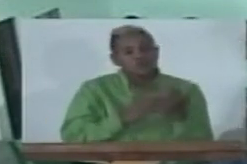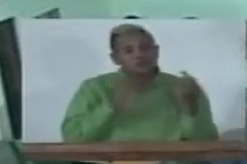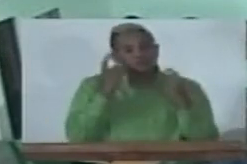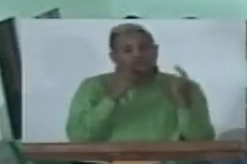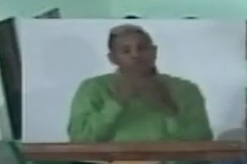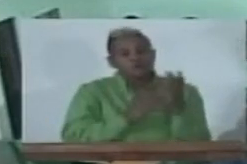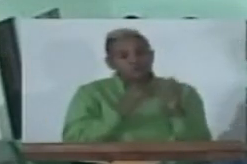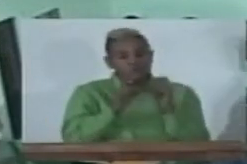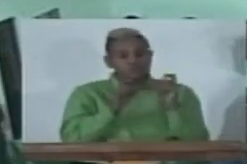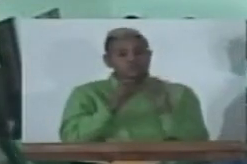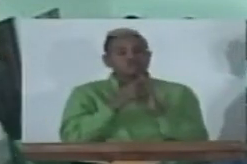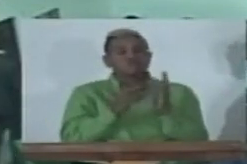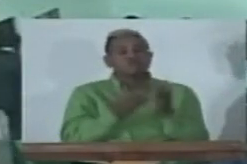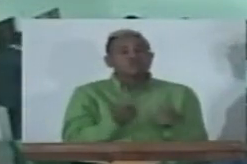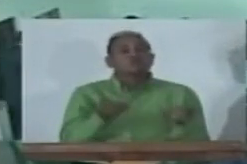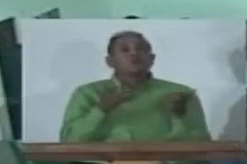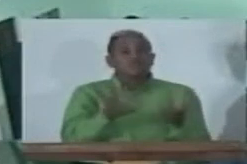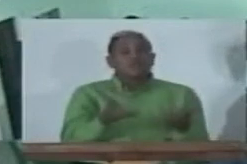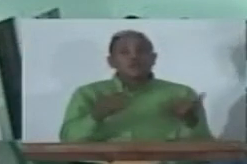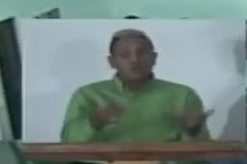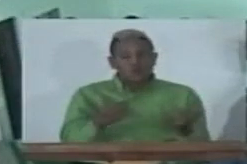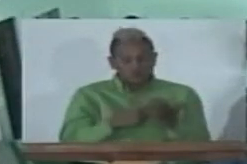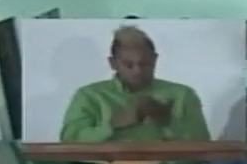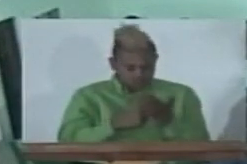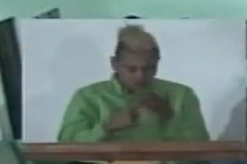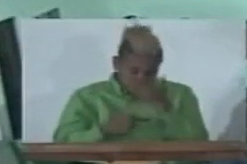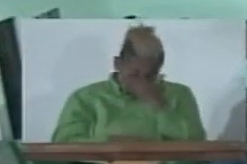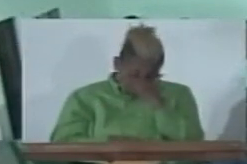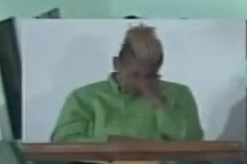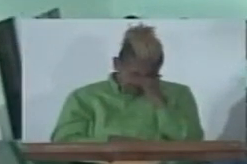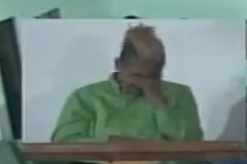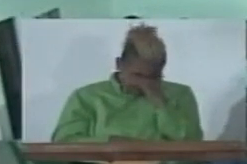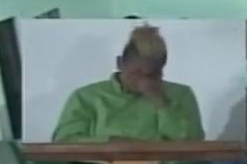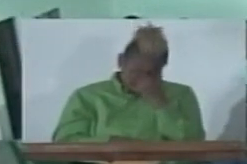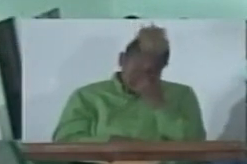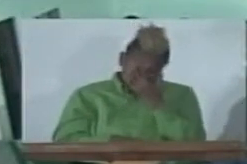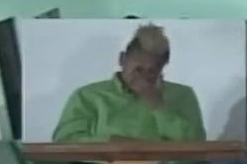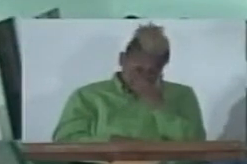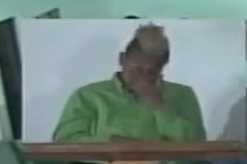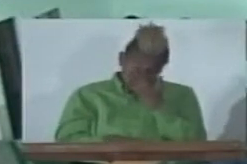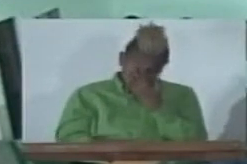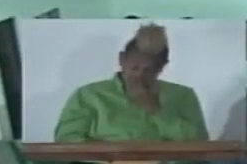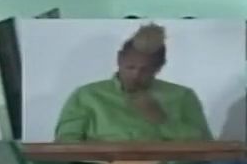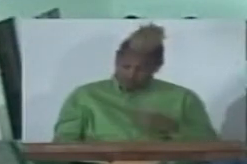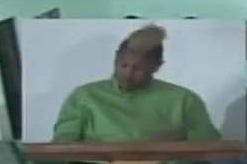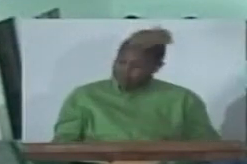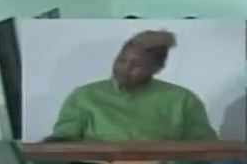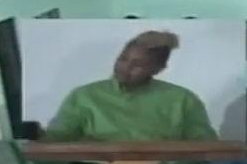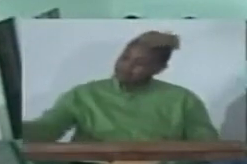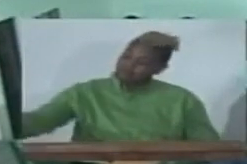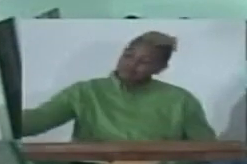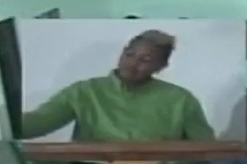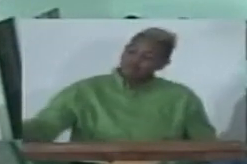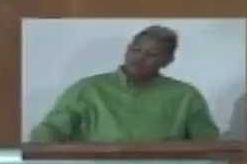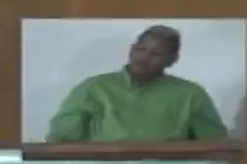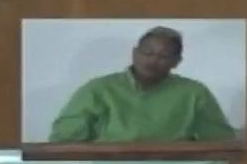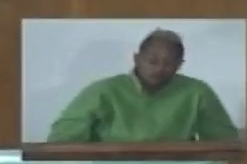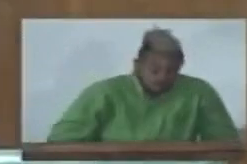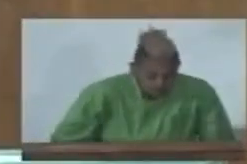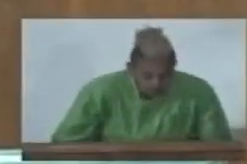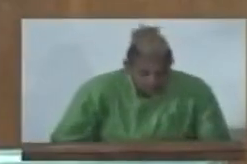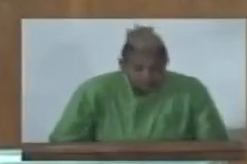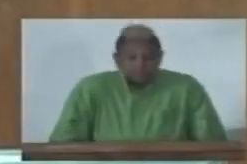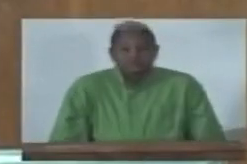before us. Mr. President, I want to really carve